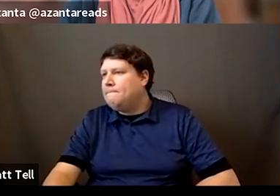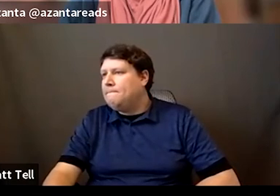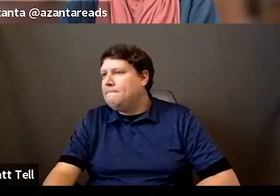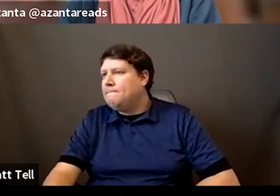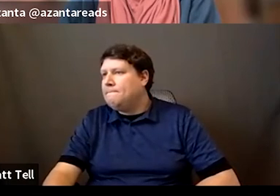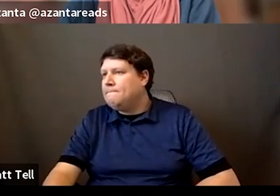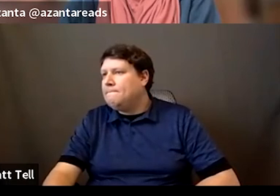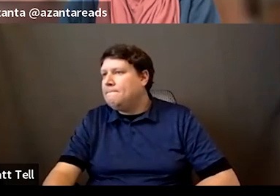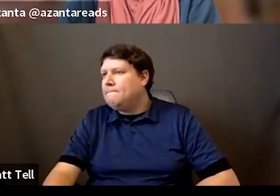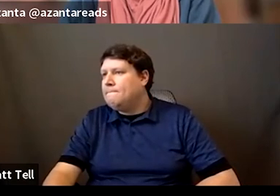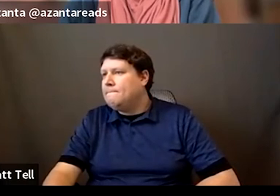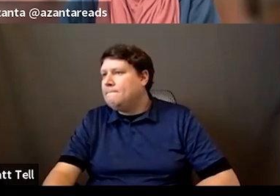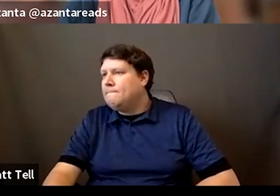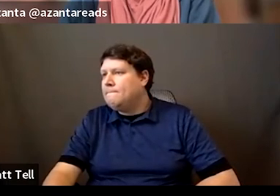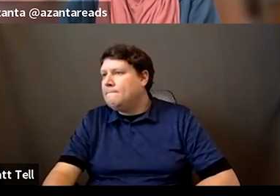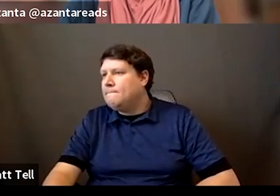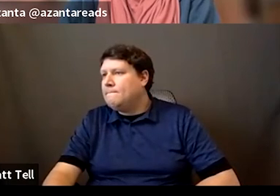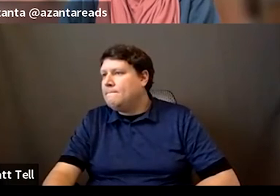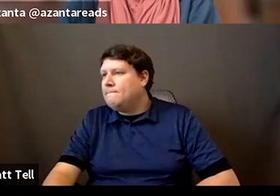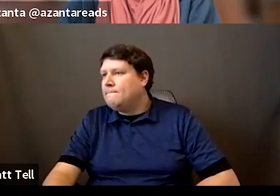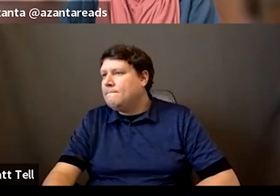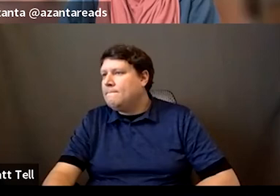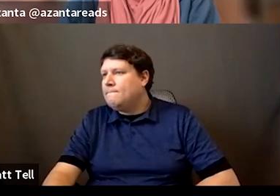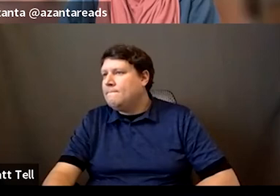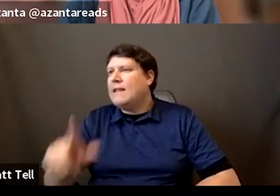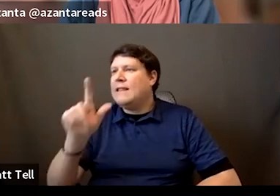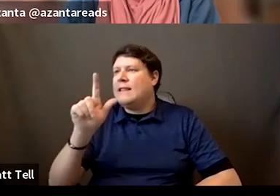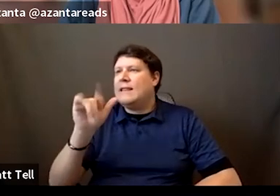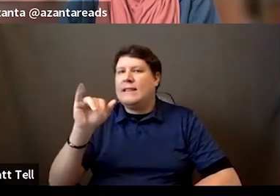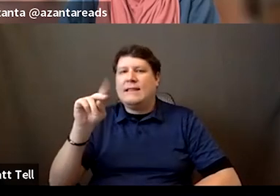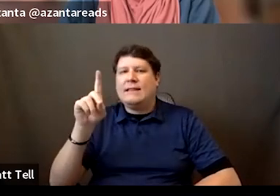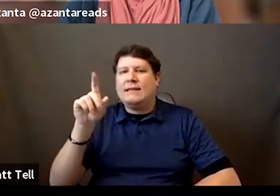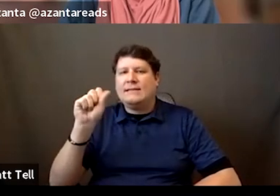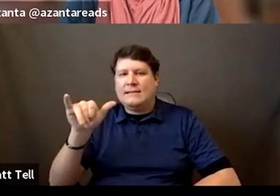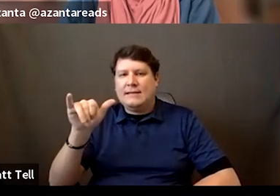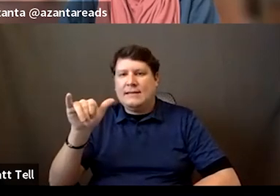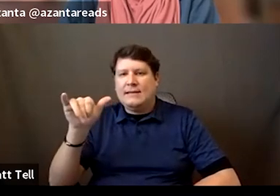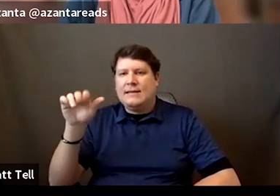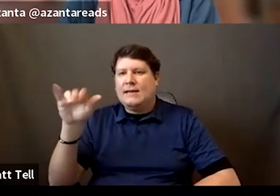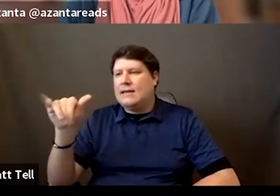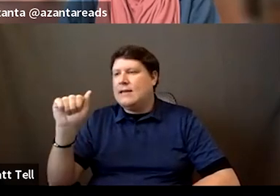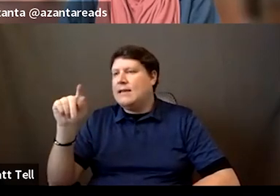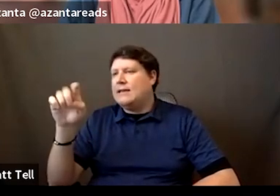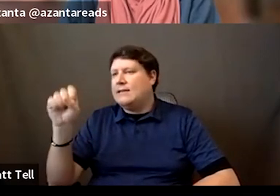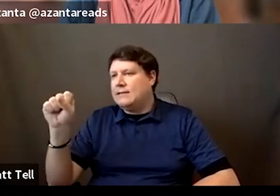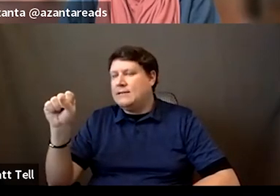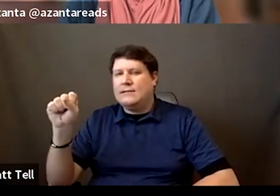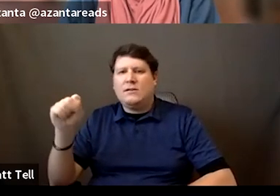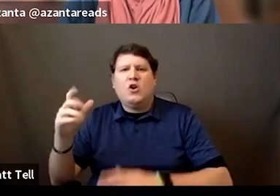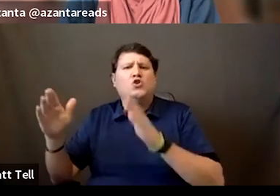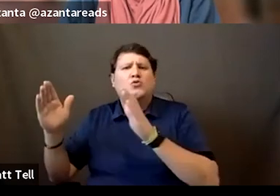it's about, ask about how can a small indie press best utilize